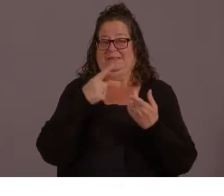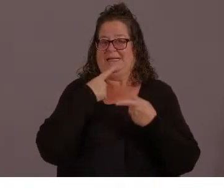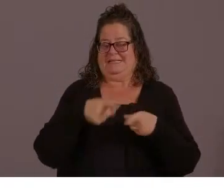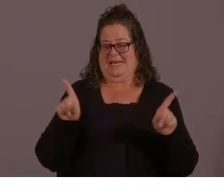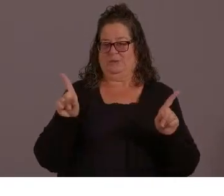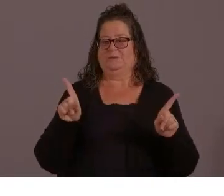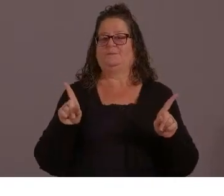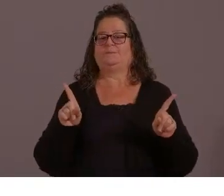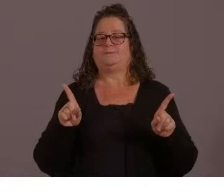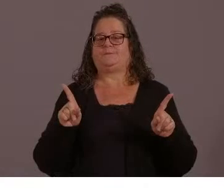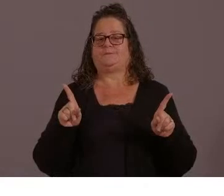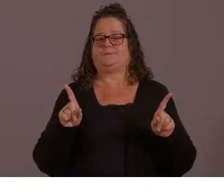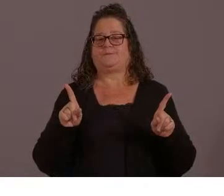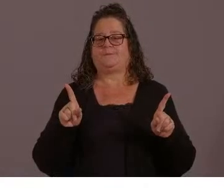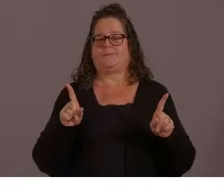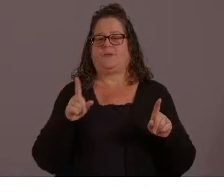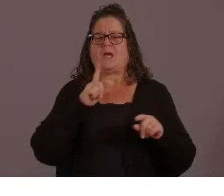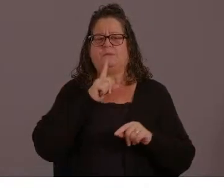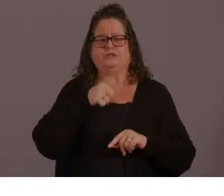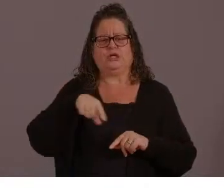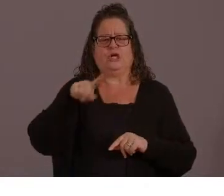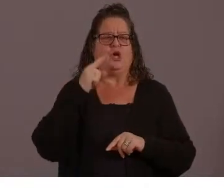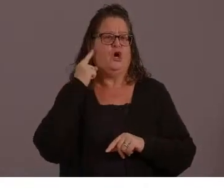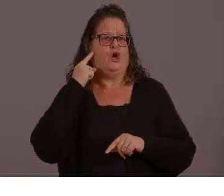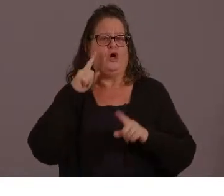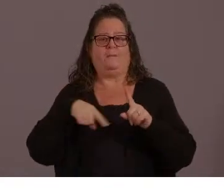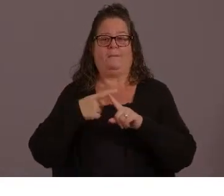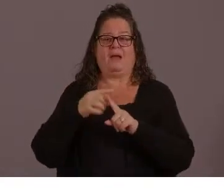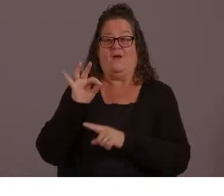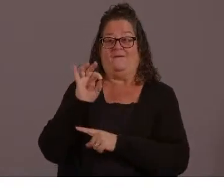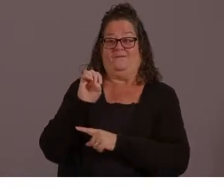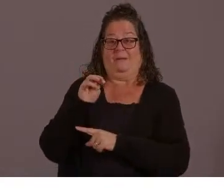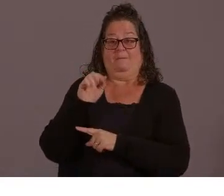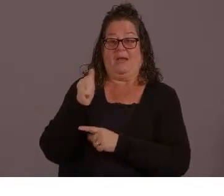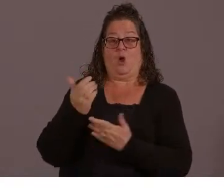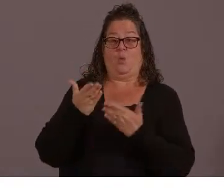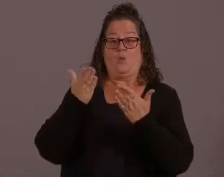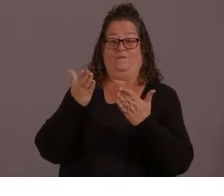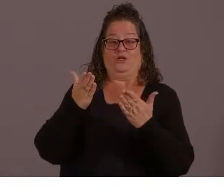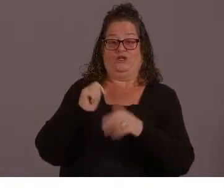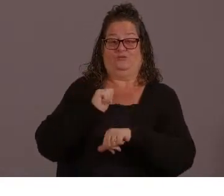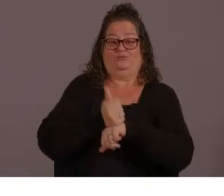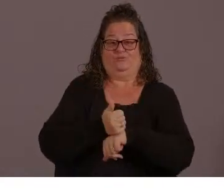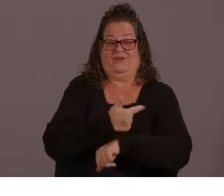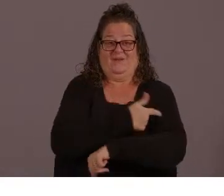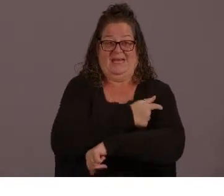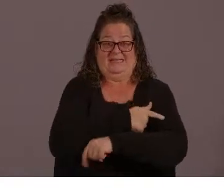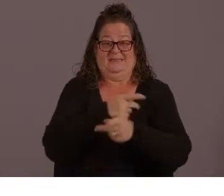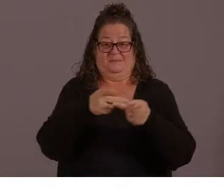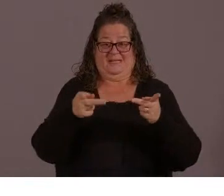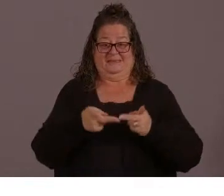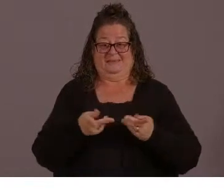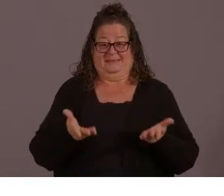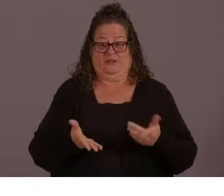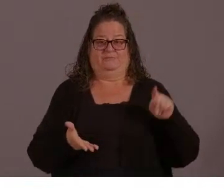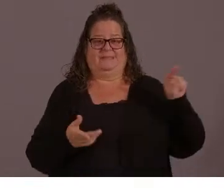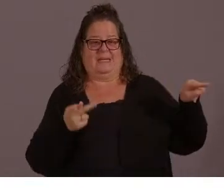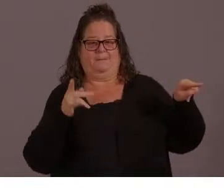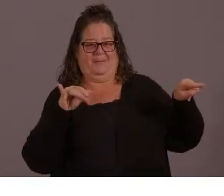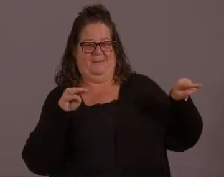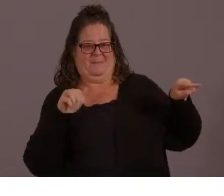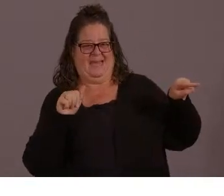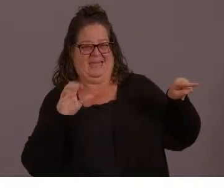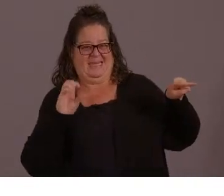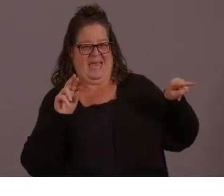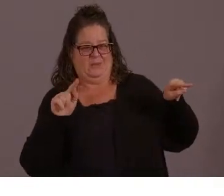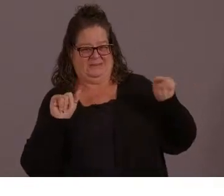FEMA's opportunity to provide a vaccination pod in Pima County. Today, we sent a letter to FEMA notifying them